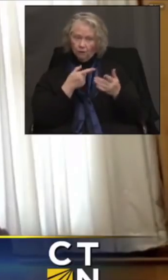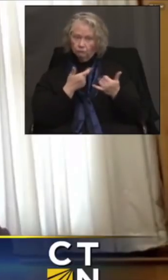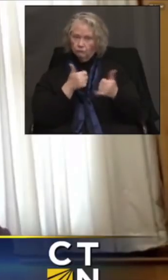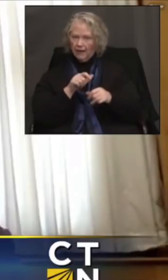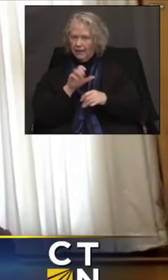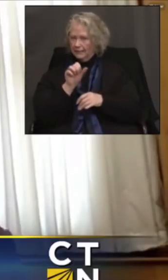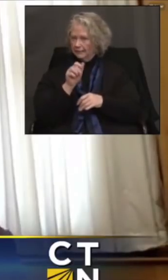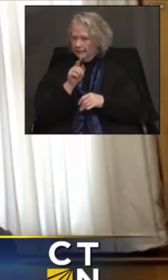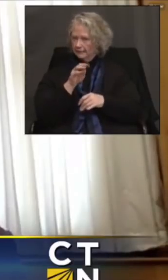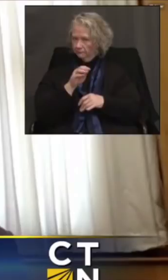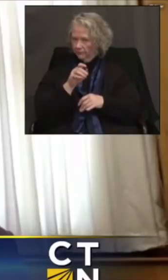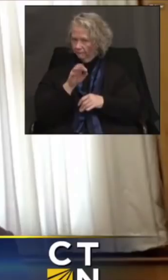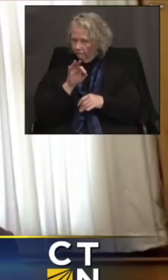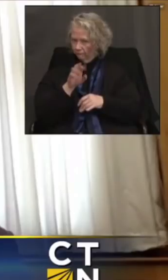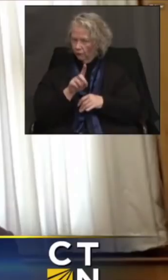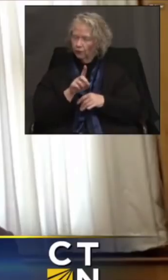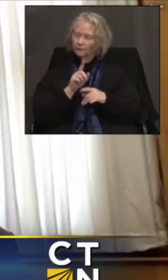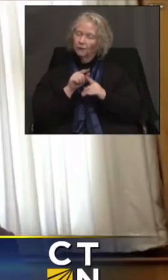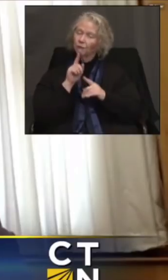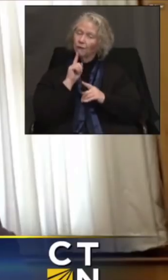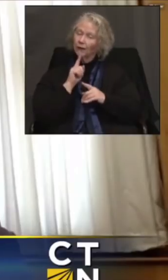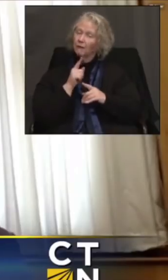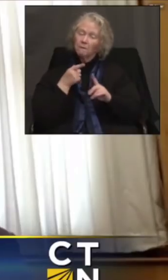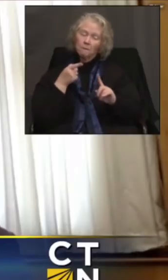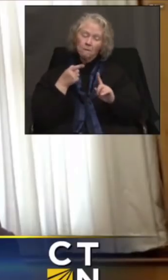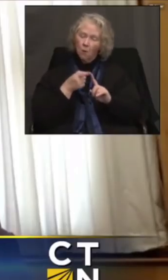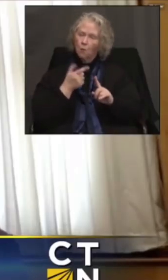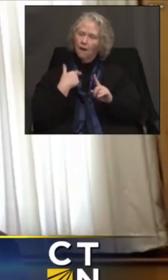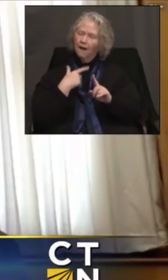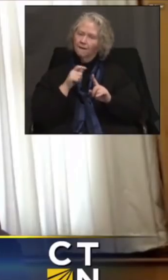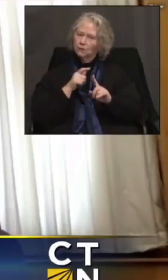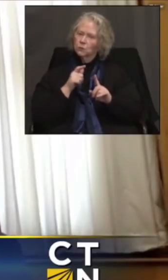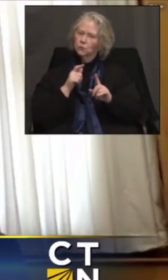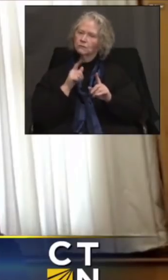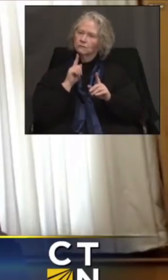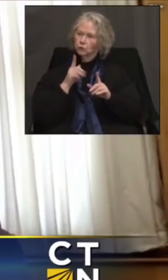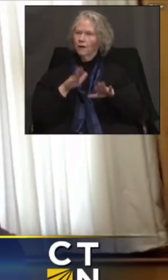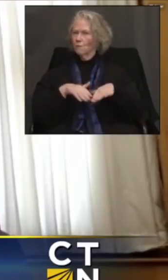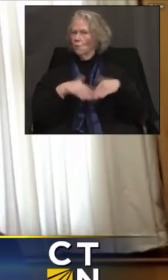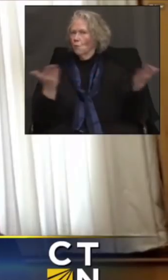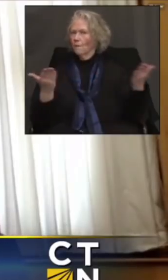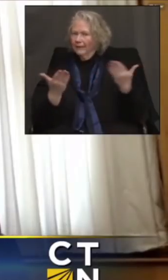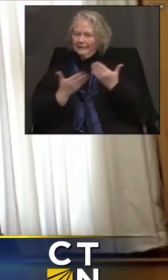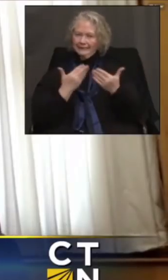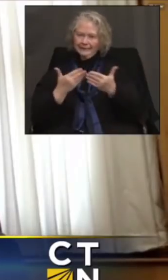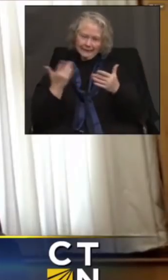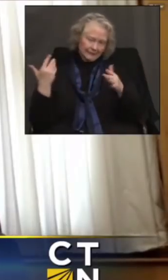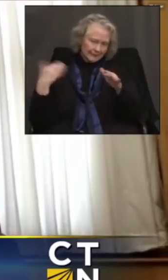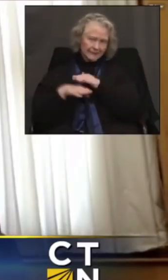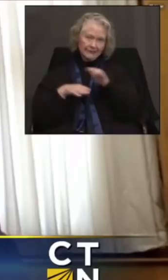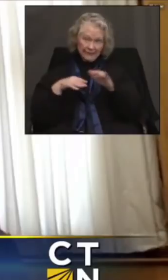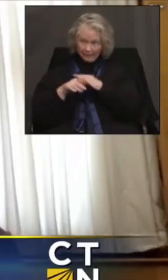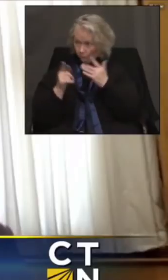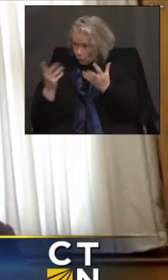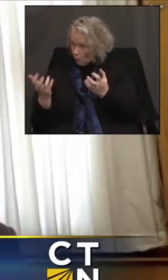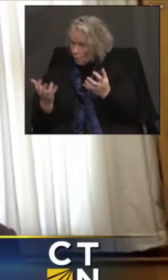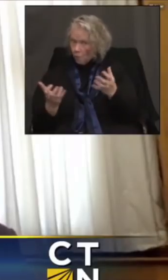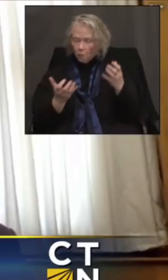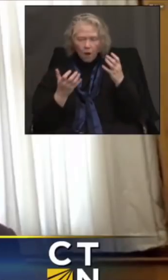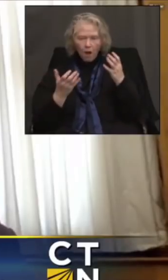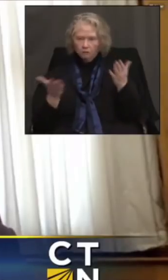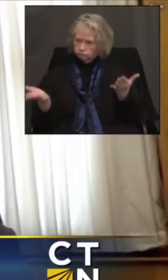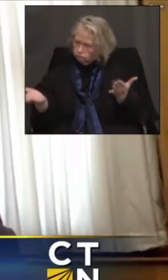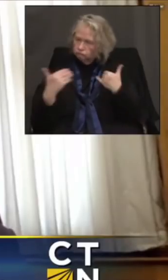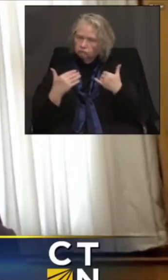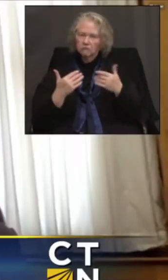but really it is about ensuring that there is access is easily available for everyone who wants a vaccine as possible.